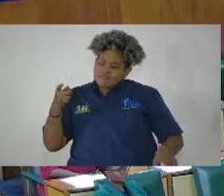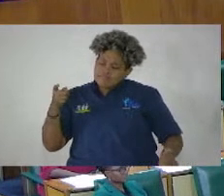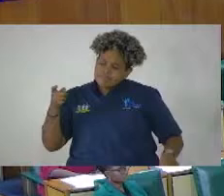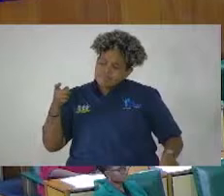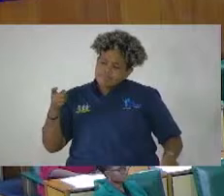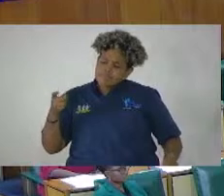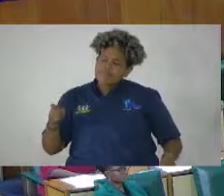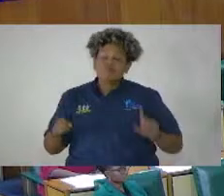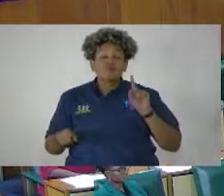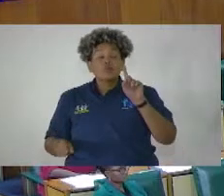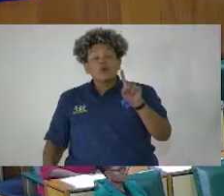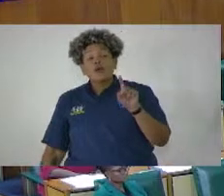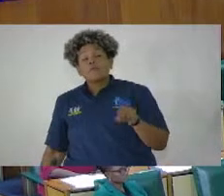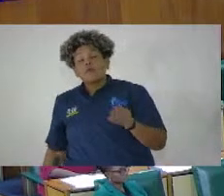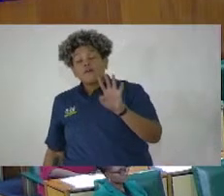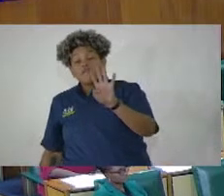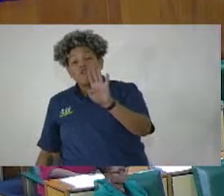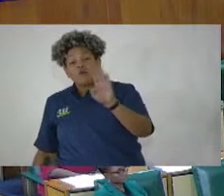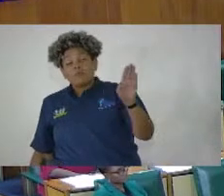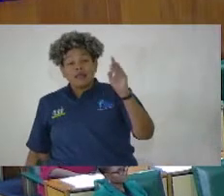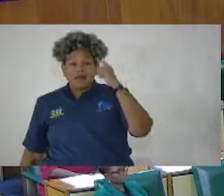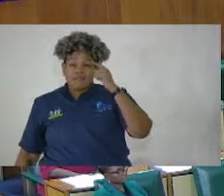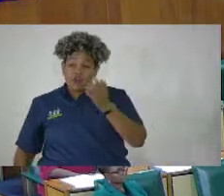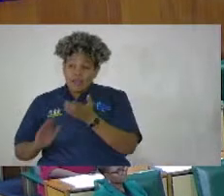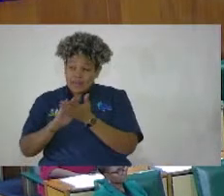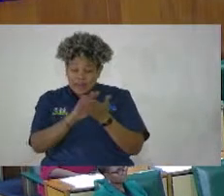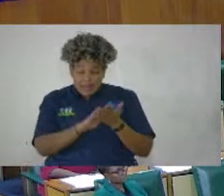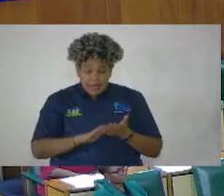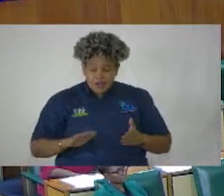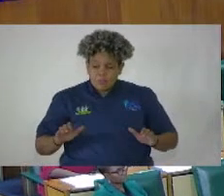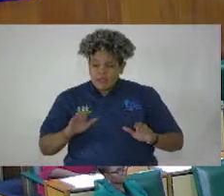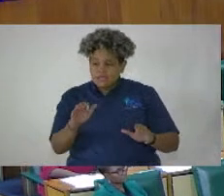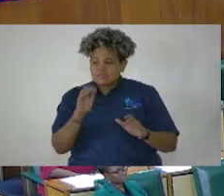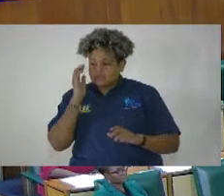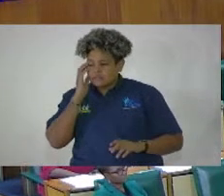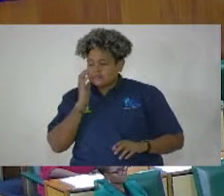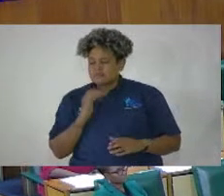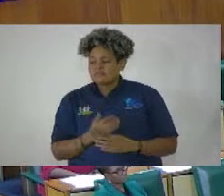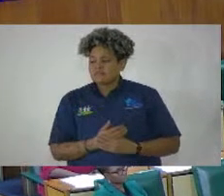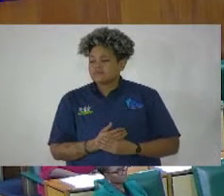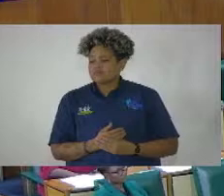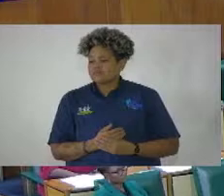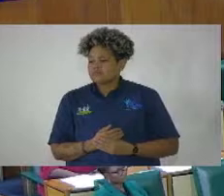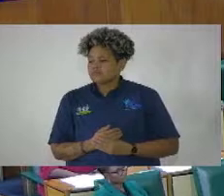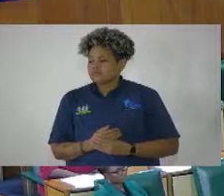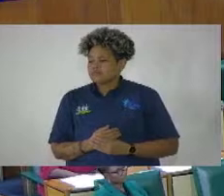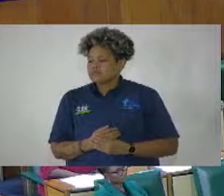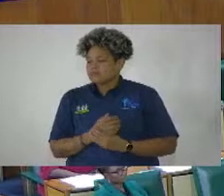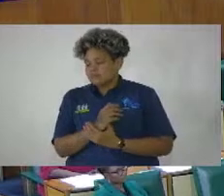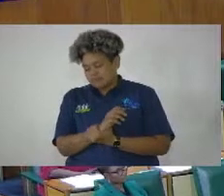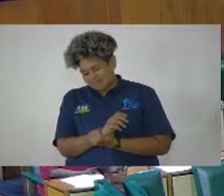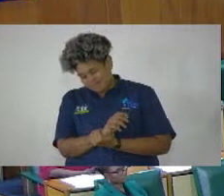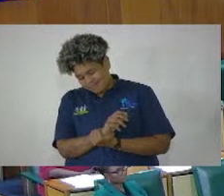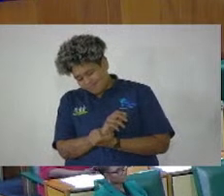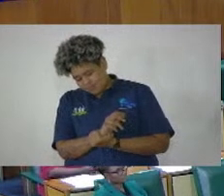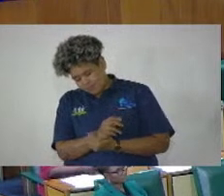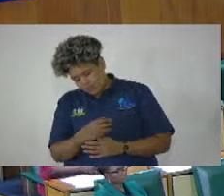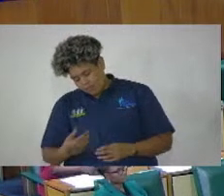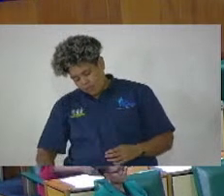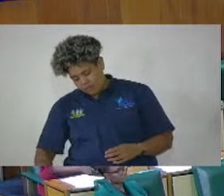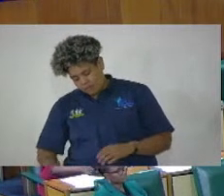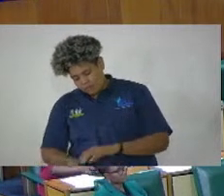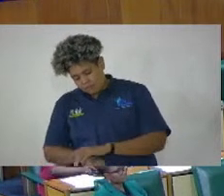sorry, 1.4 billion for the cleanup activities. Now, Mr. Speaker,